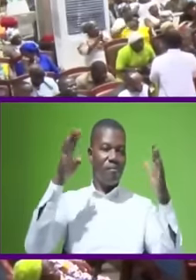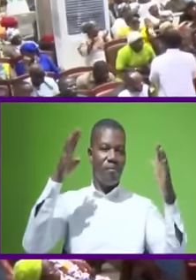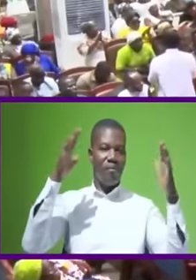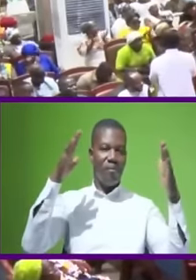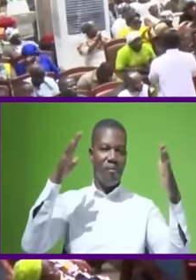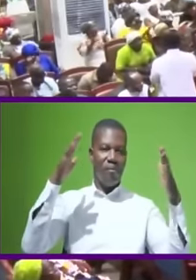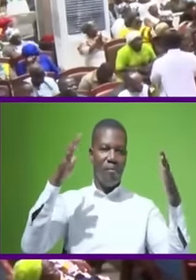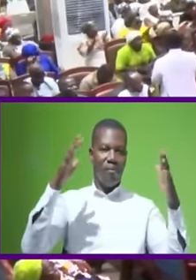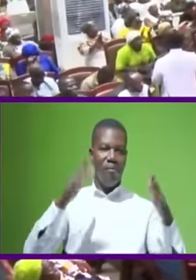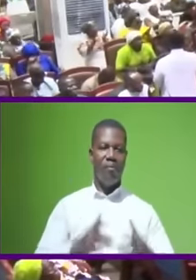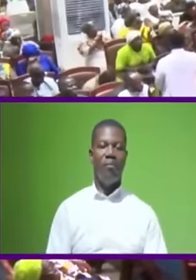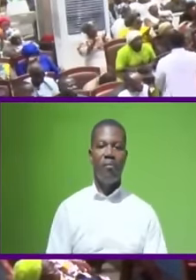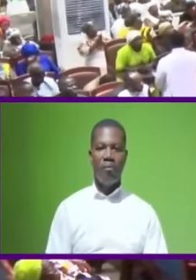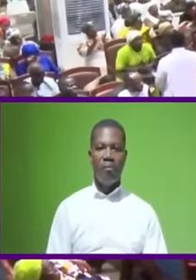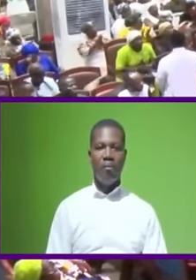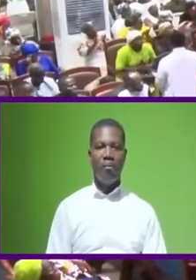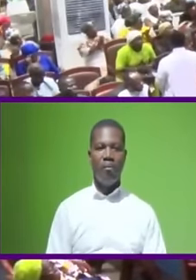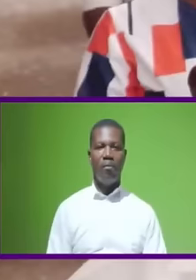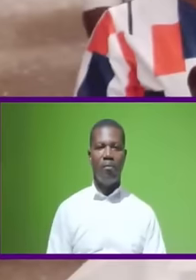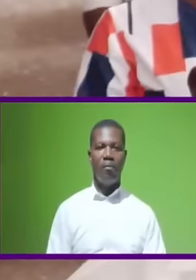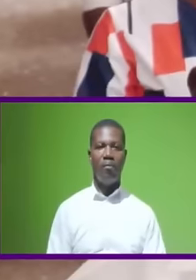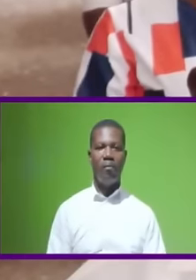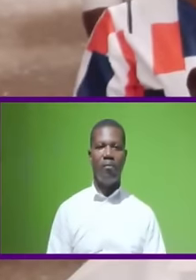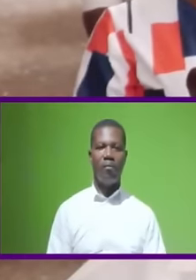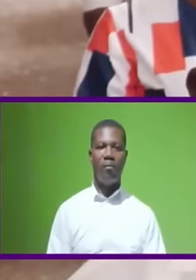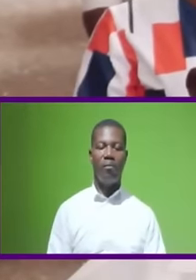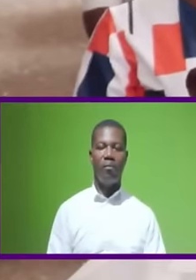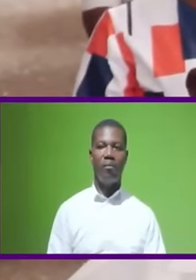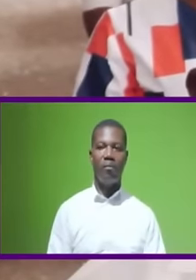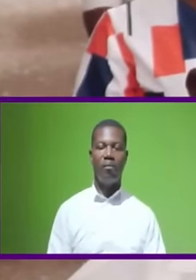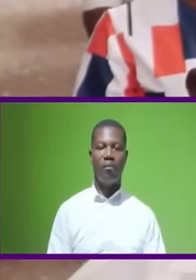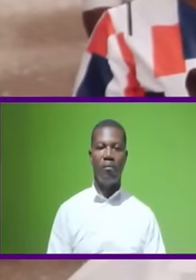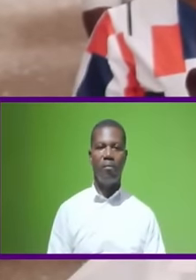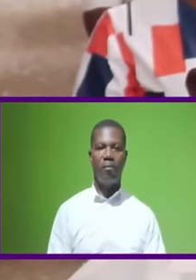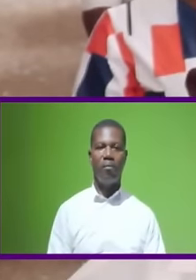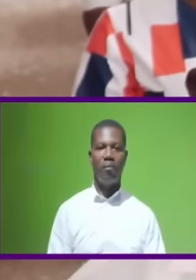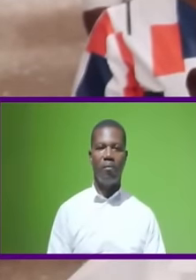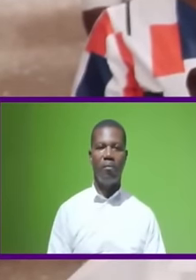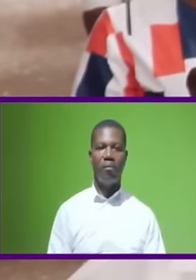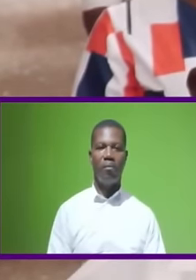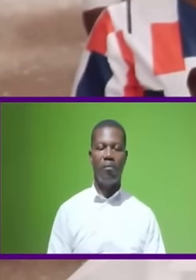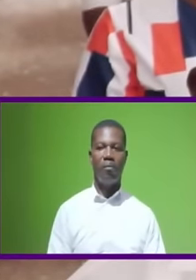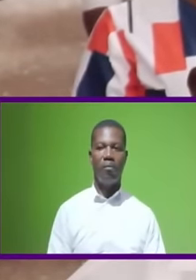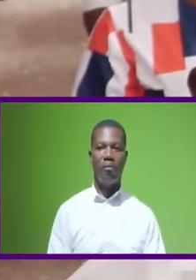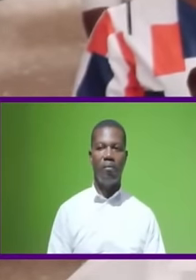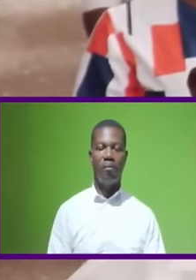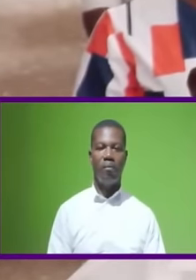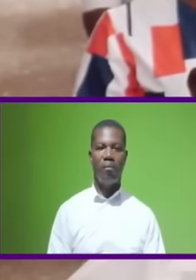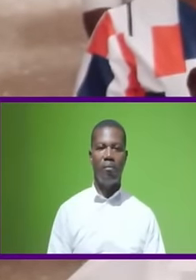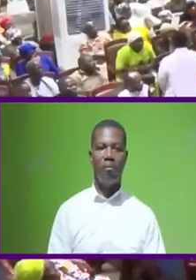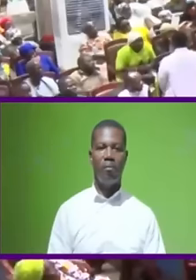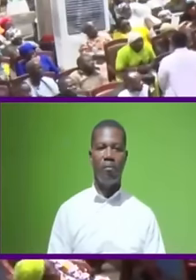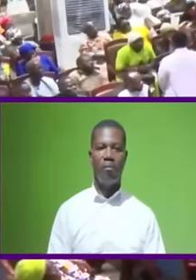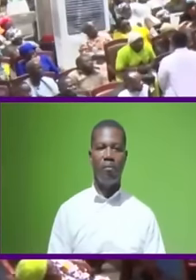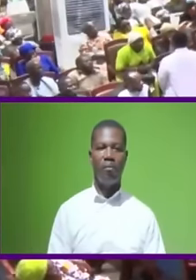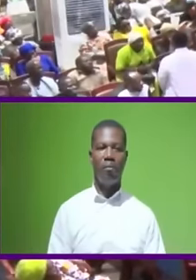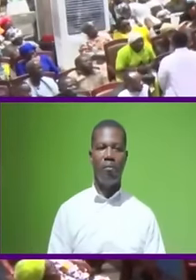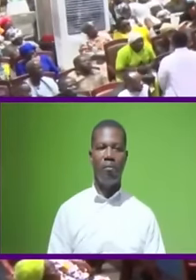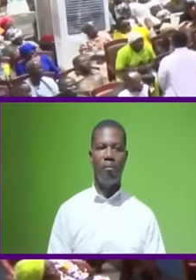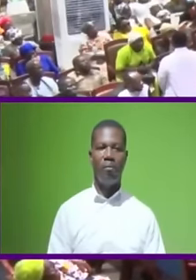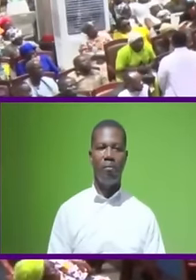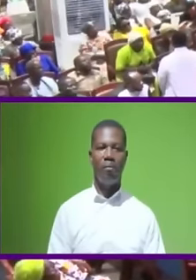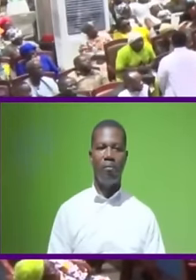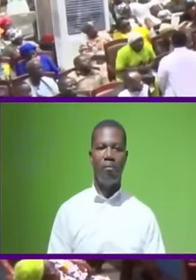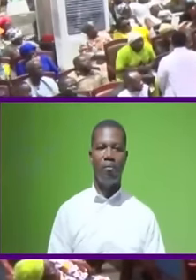it happens in some branches, they come with some proposals and suggestions as if they love the movement, having